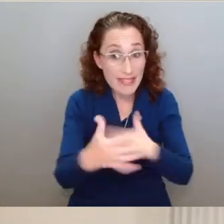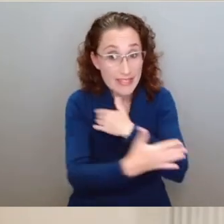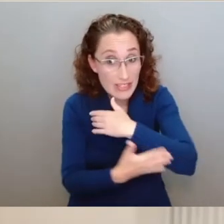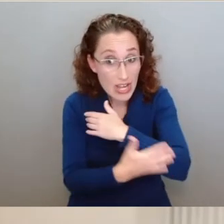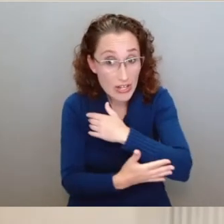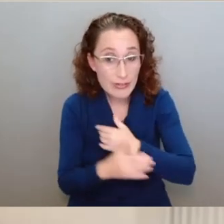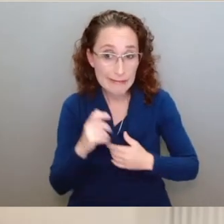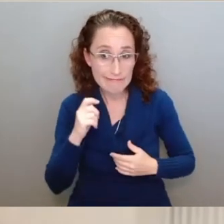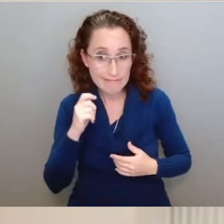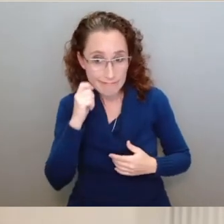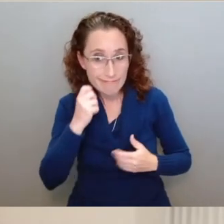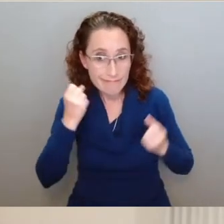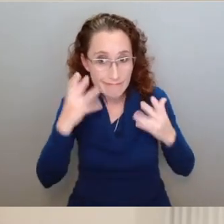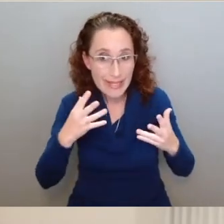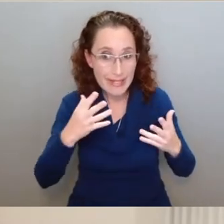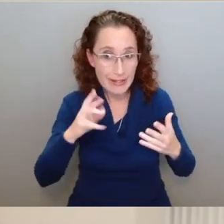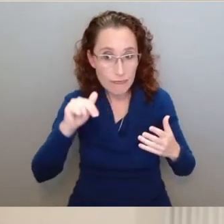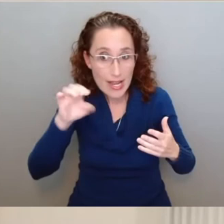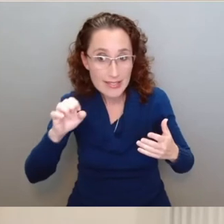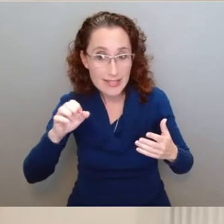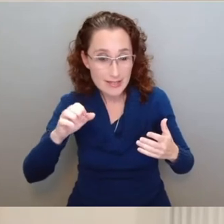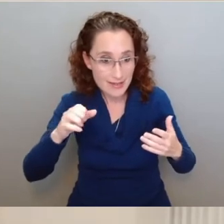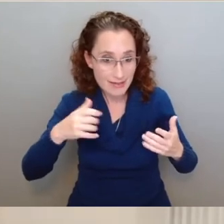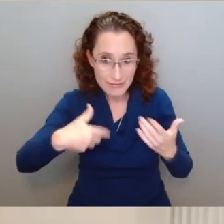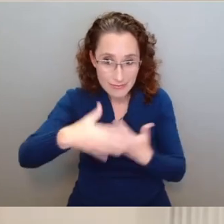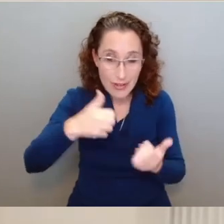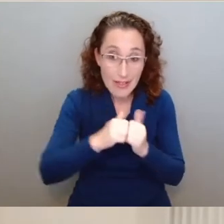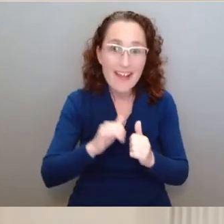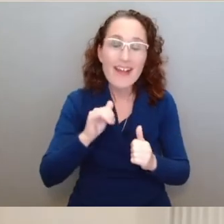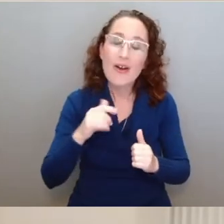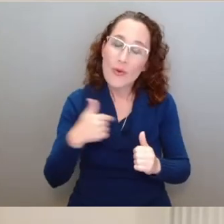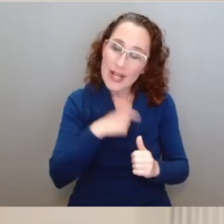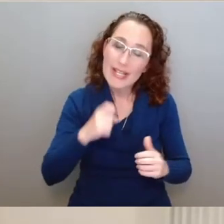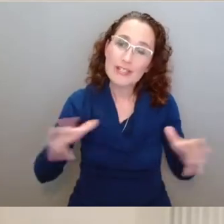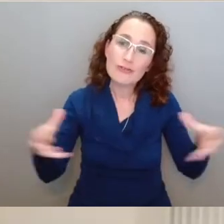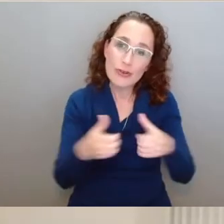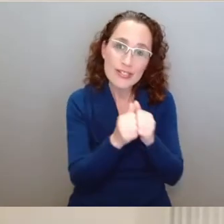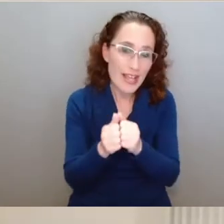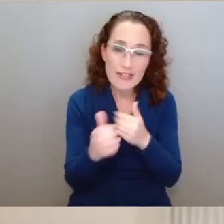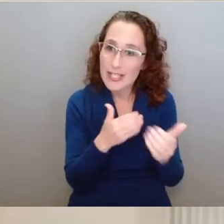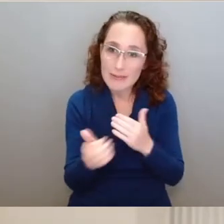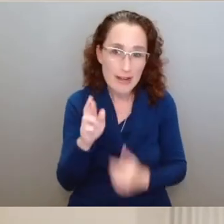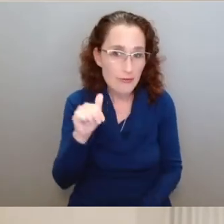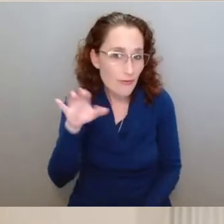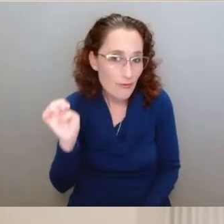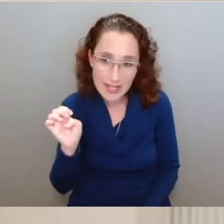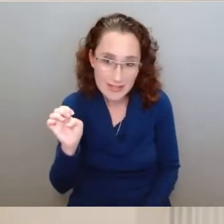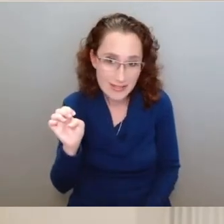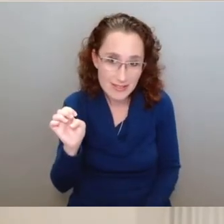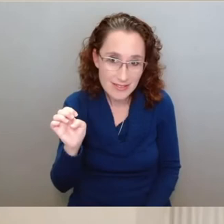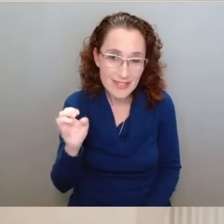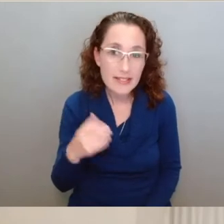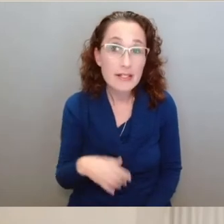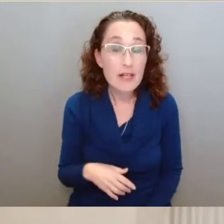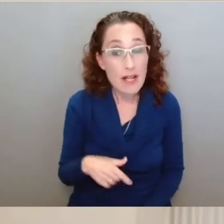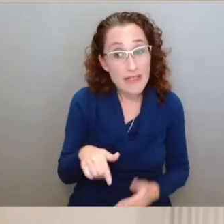means joining together across lines of race. Fortunately, the book, which really is a hopeful one,